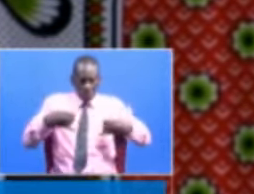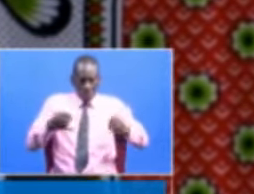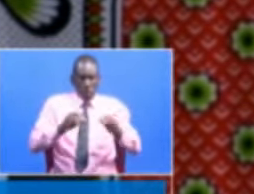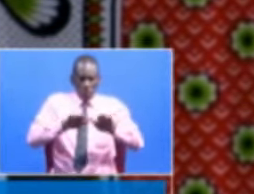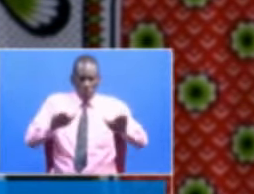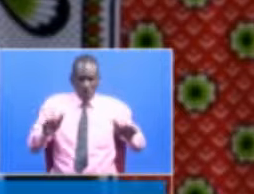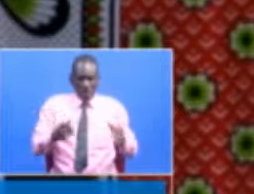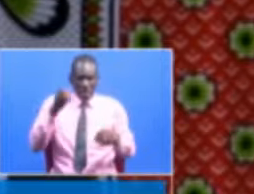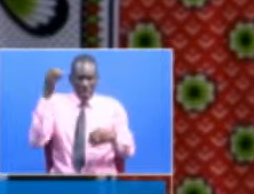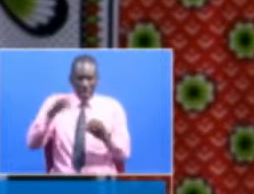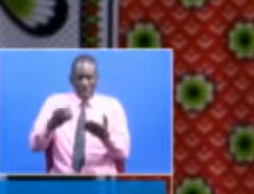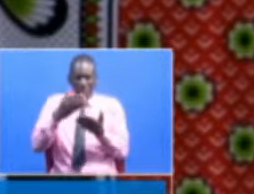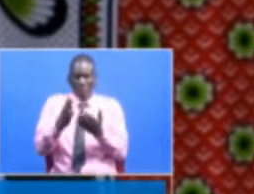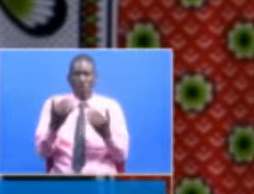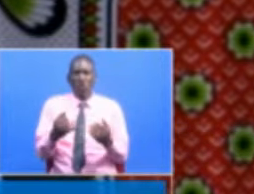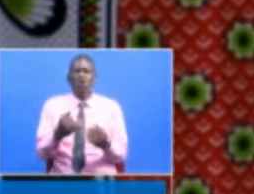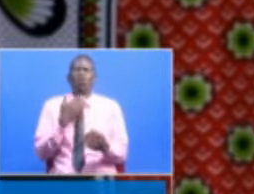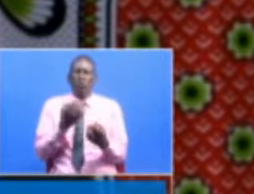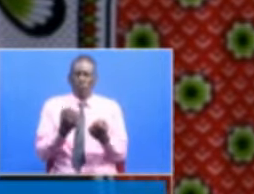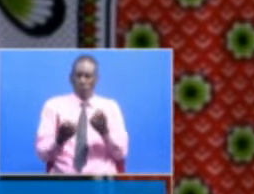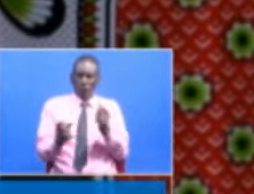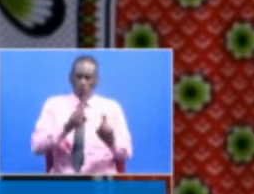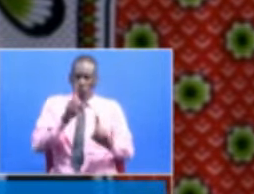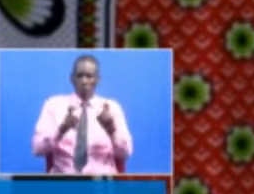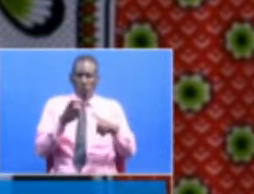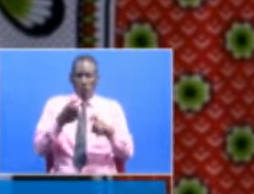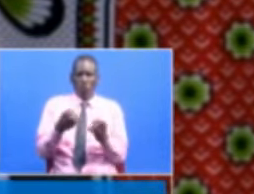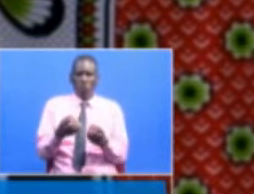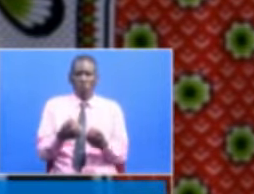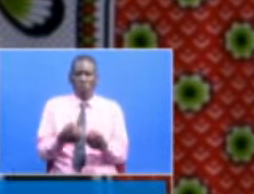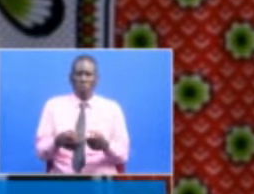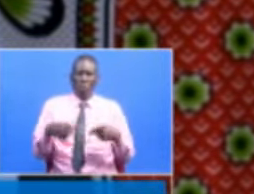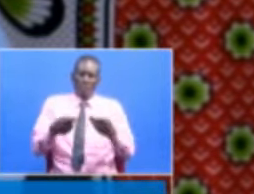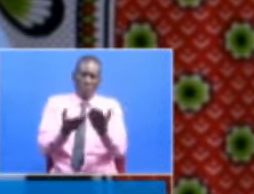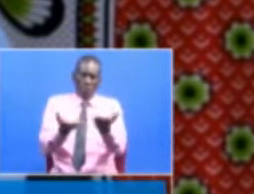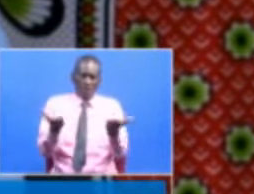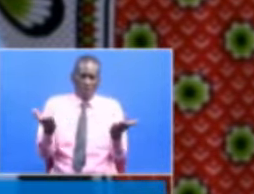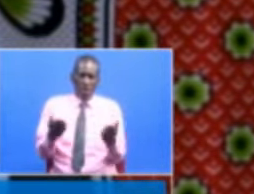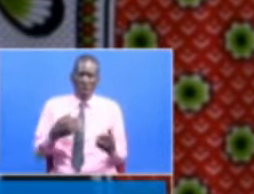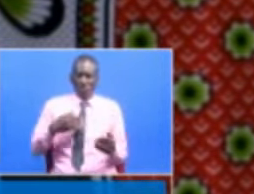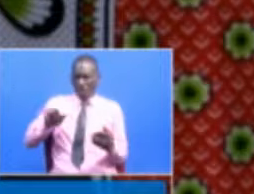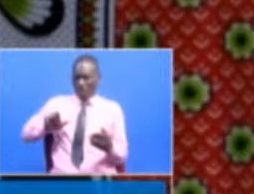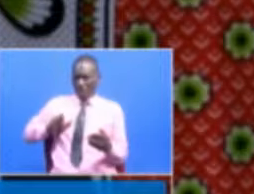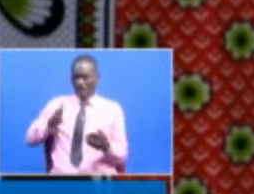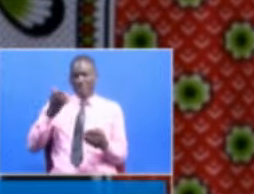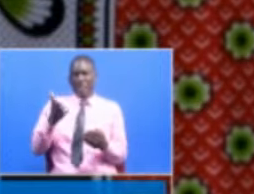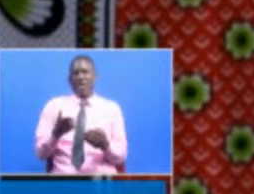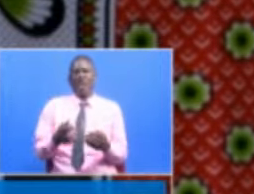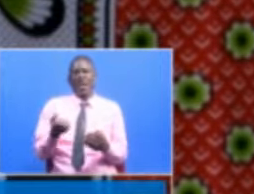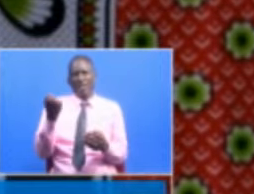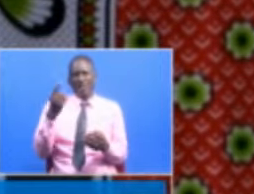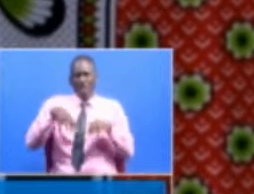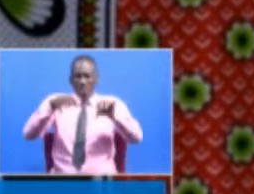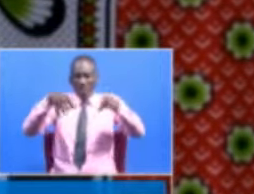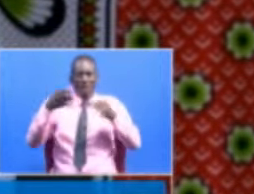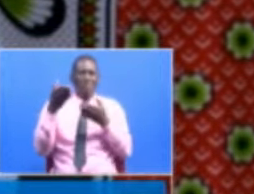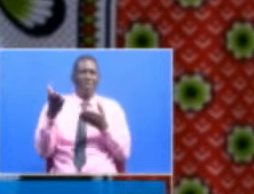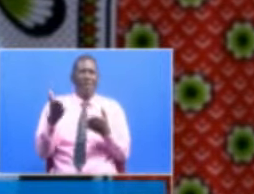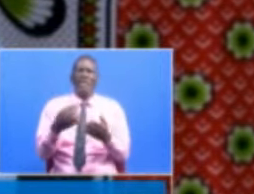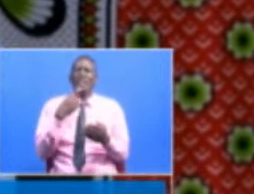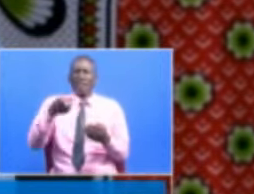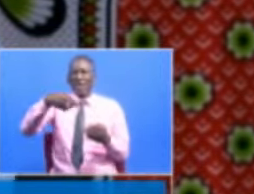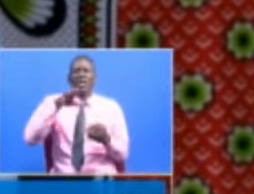last section, we'd like to take a few questions from our live studio audience. And there's a lady in front of me who I understand is a farmer. So just tell us a little